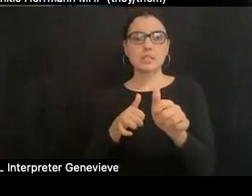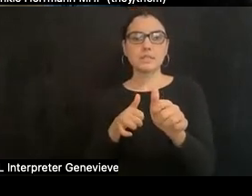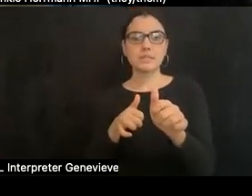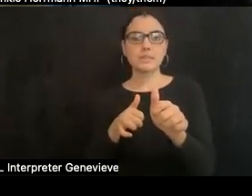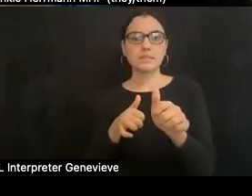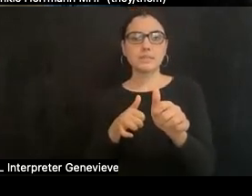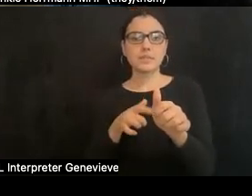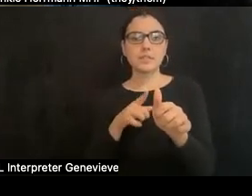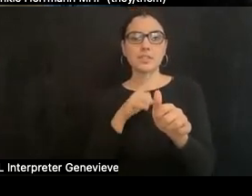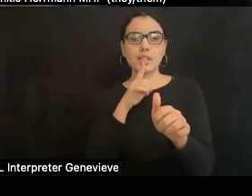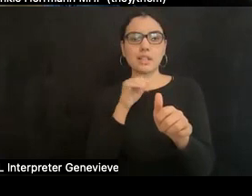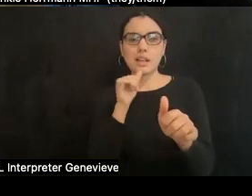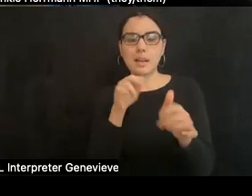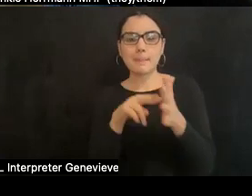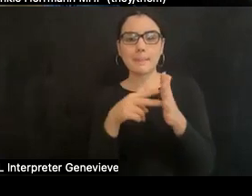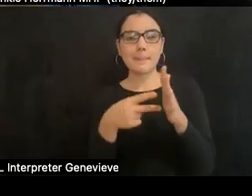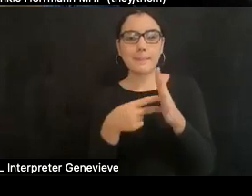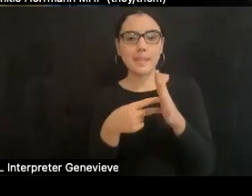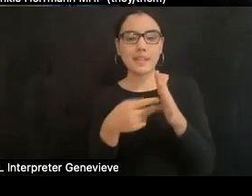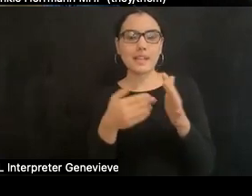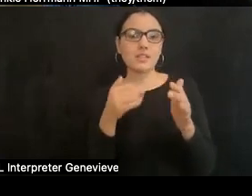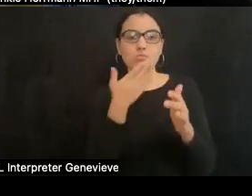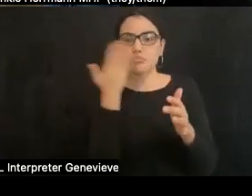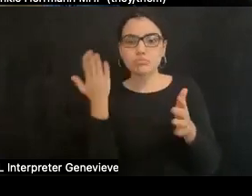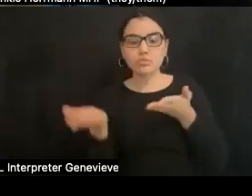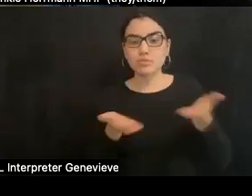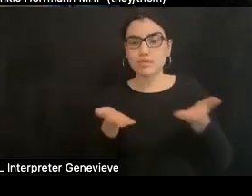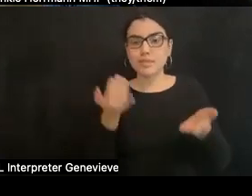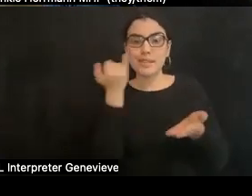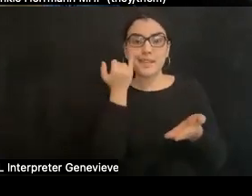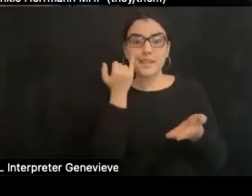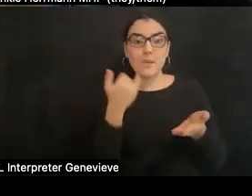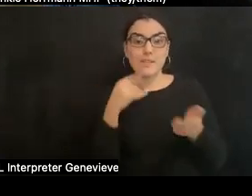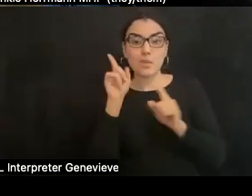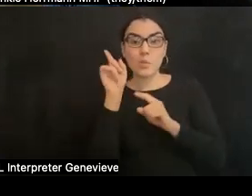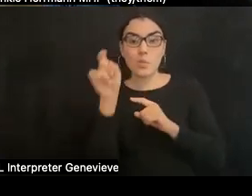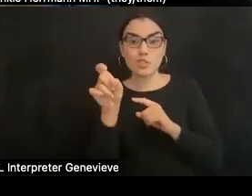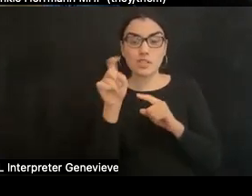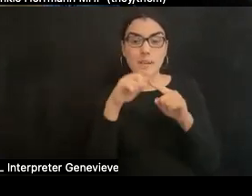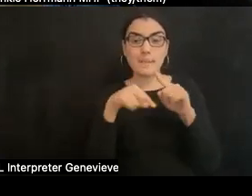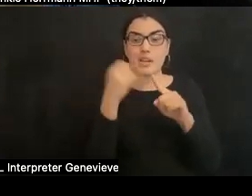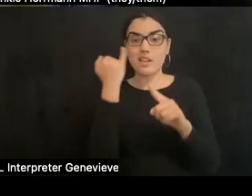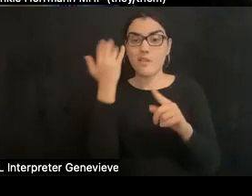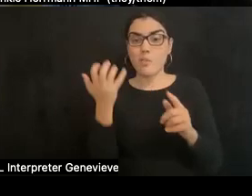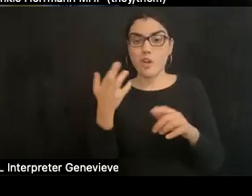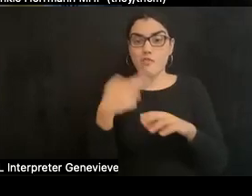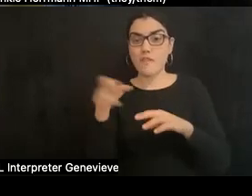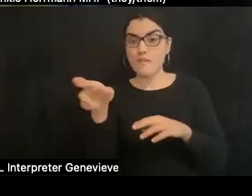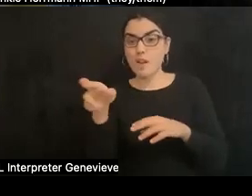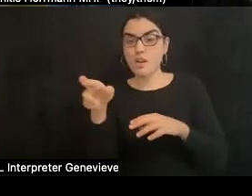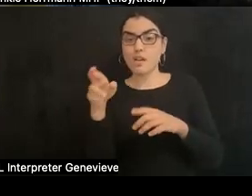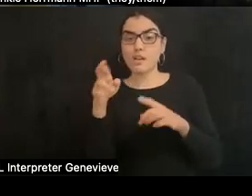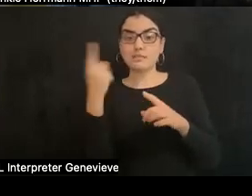But that said, that doesn't mean that there's not services available. So if you have a question about, if you want a referral to something that's specific to